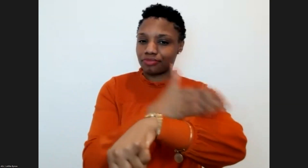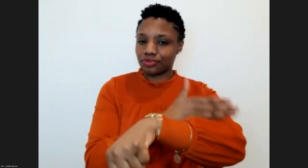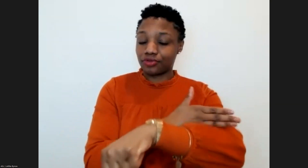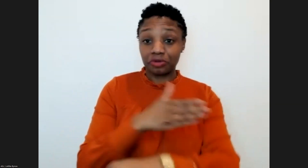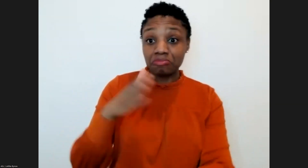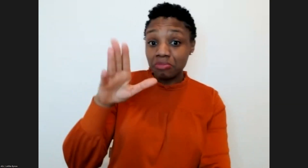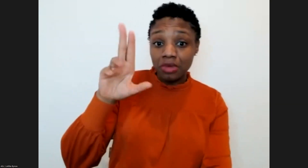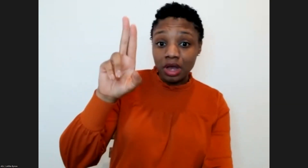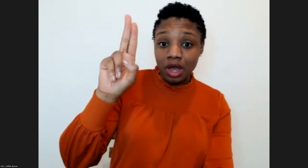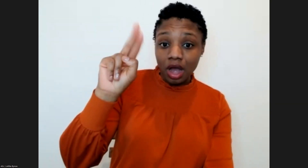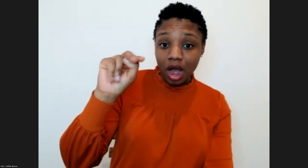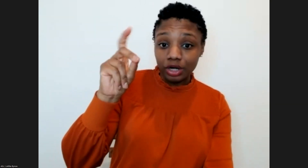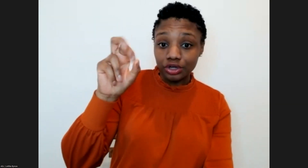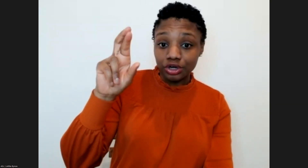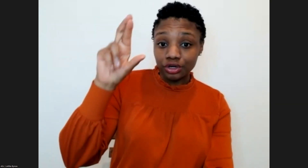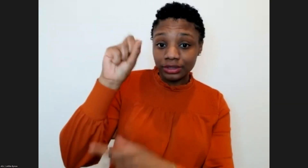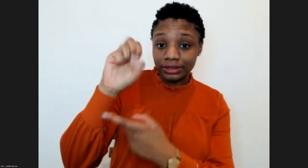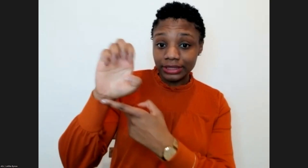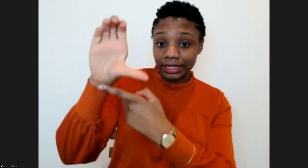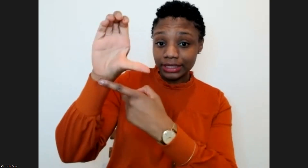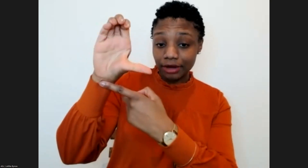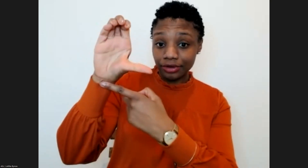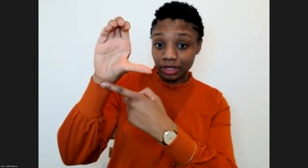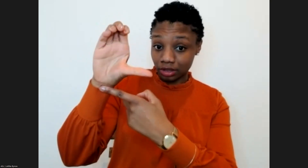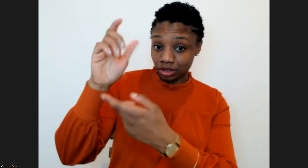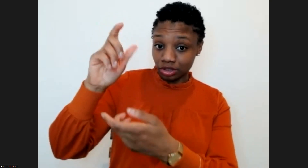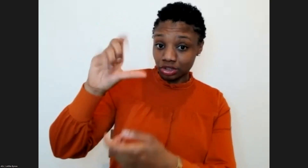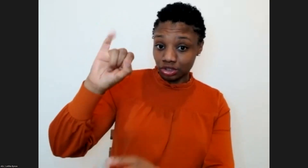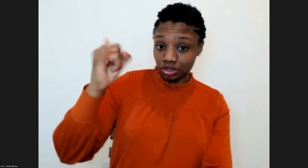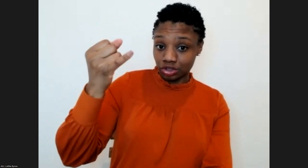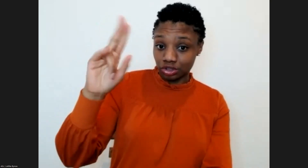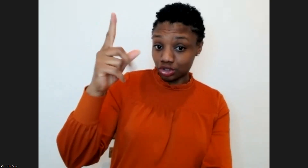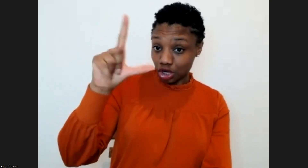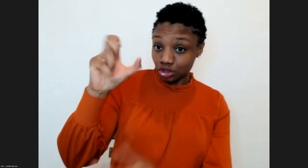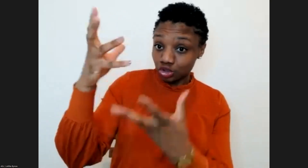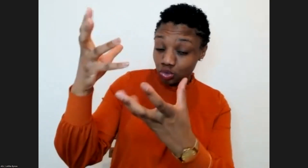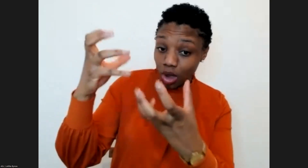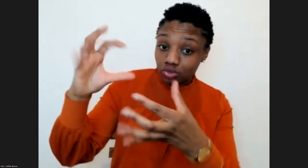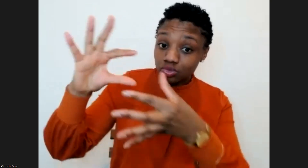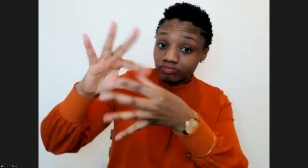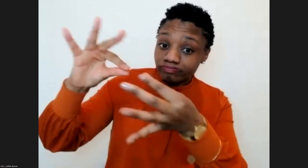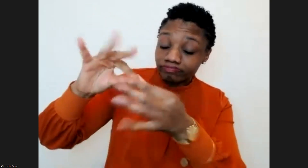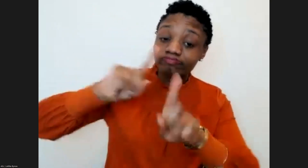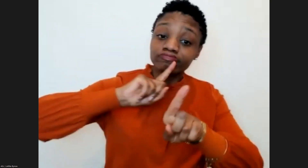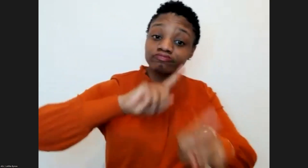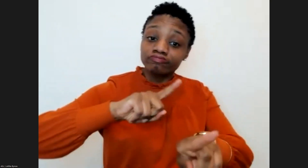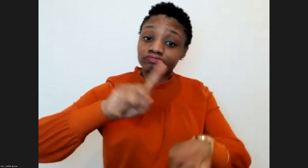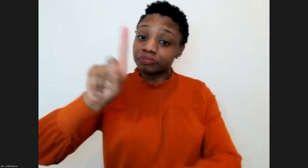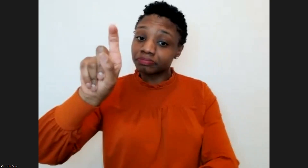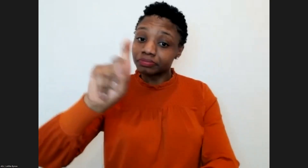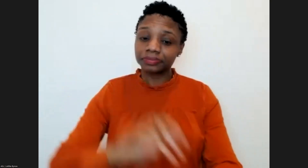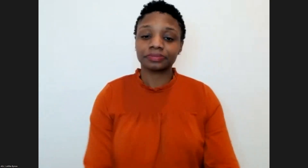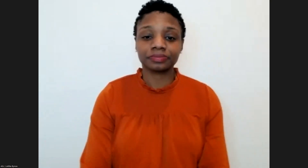don't know if you want to answer, or I think it was a comment, not so much a question, but if there was anything you wanted to respond to the